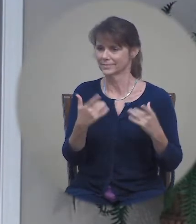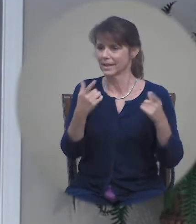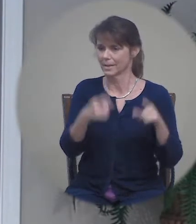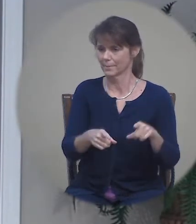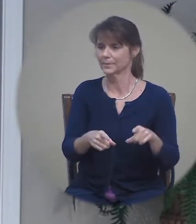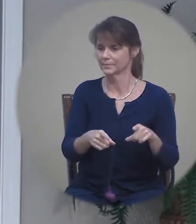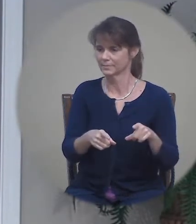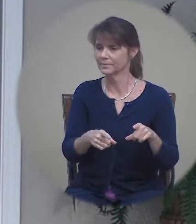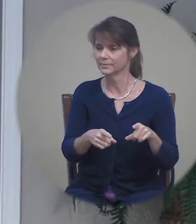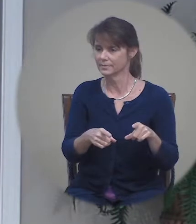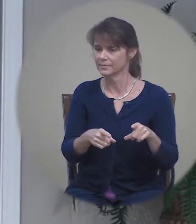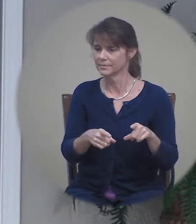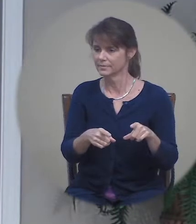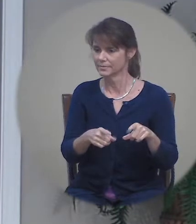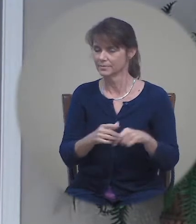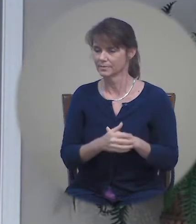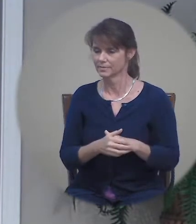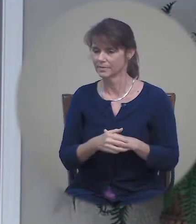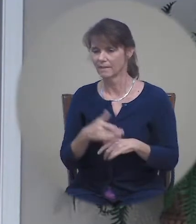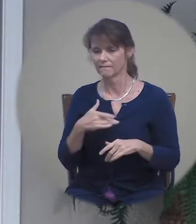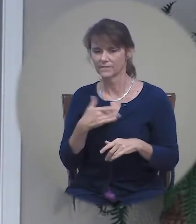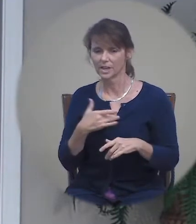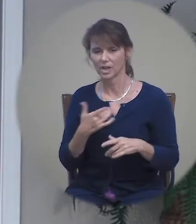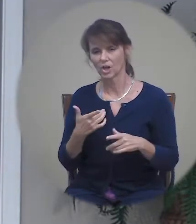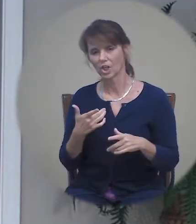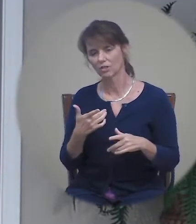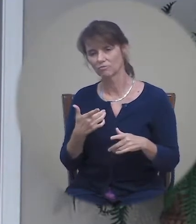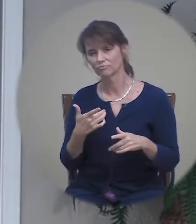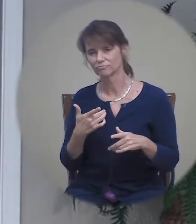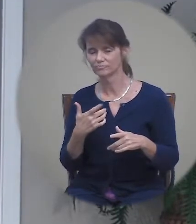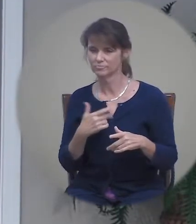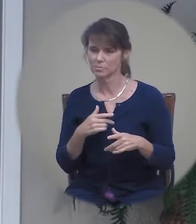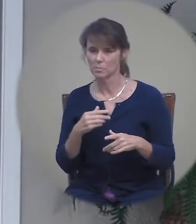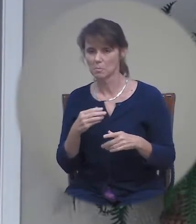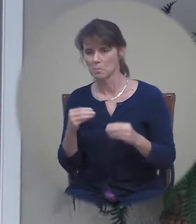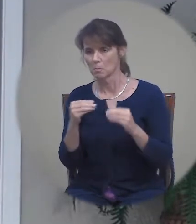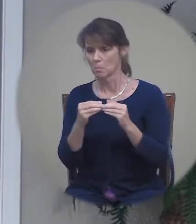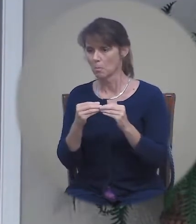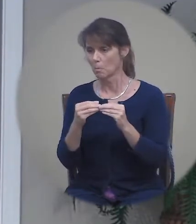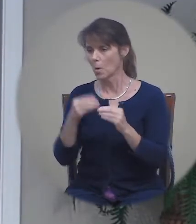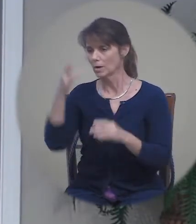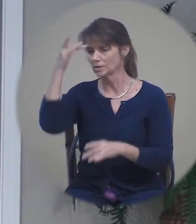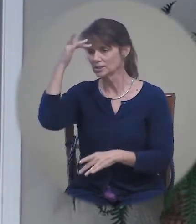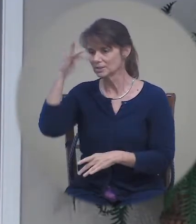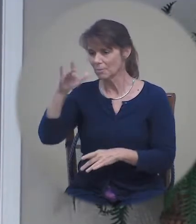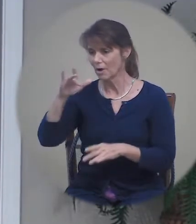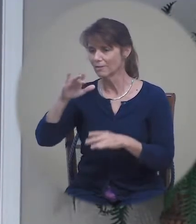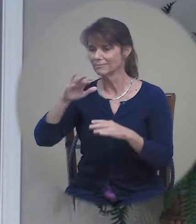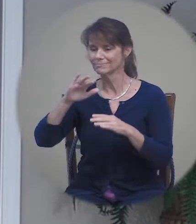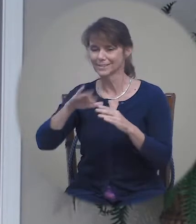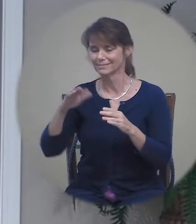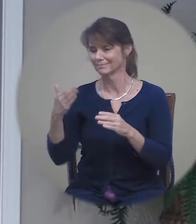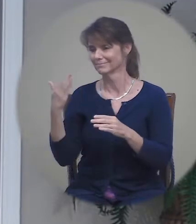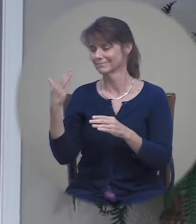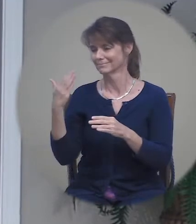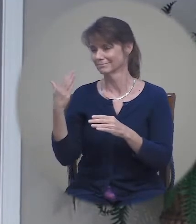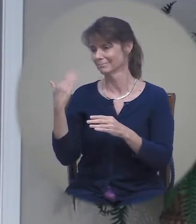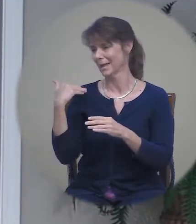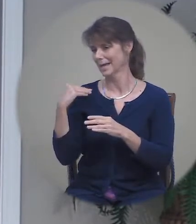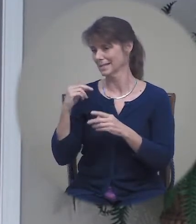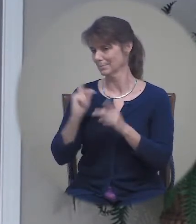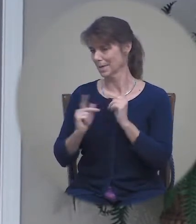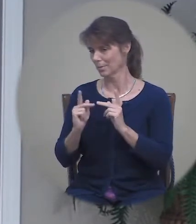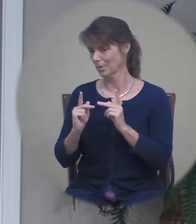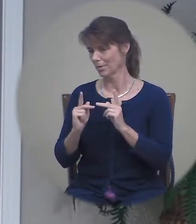that we're always smarter, we've always figured out more than people that have gone on before us. But this type